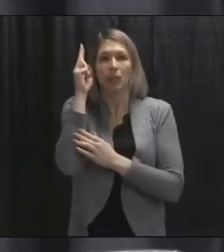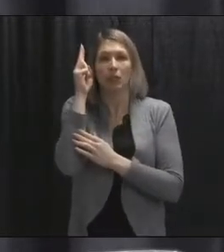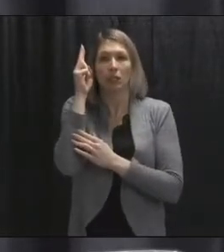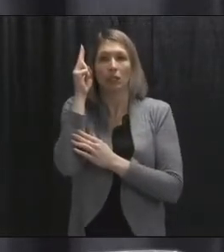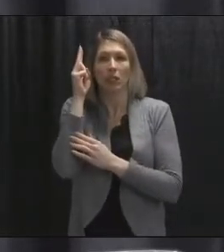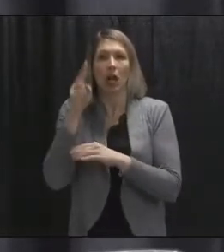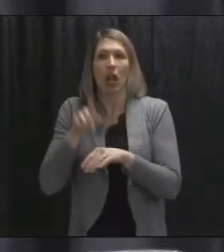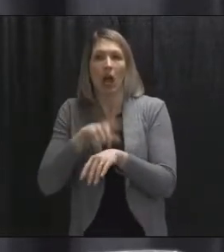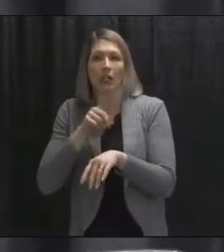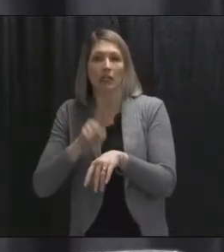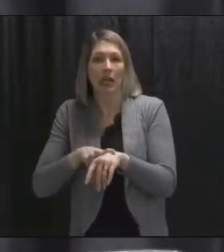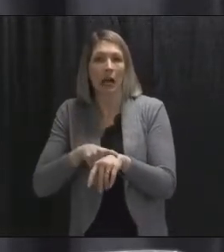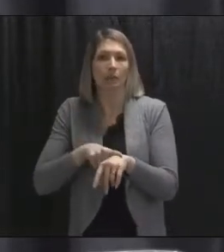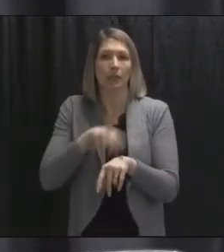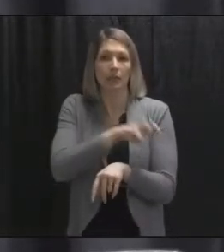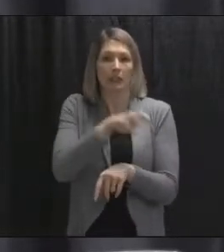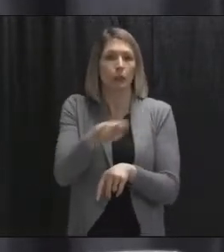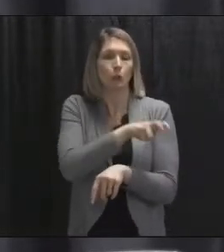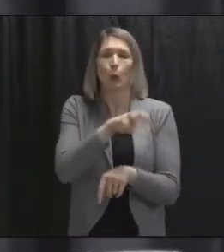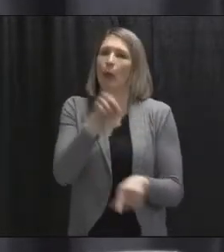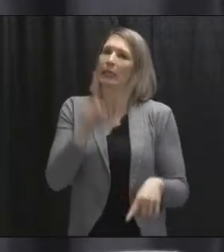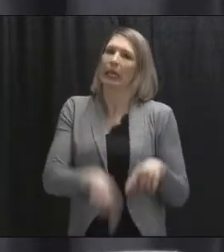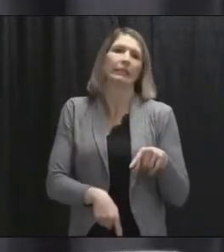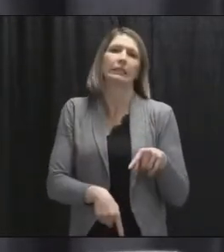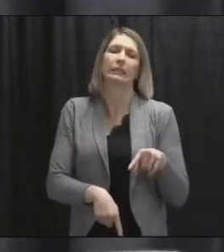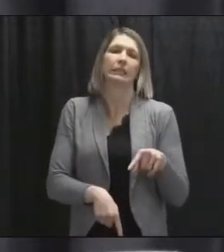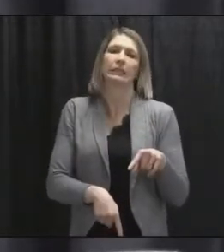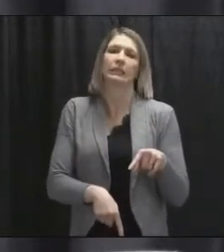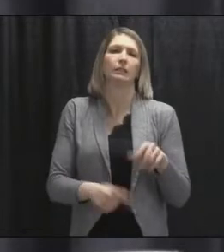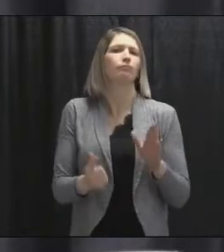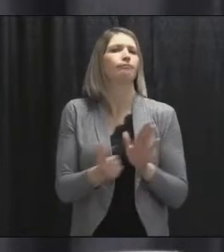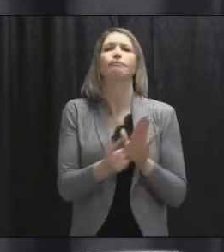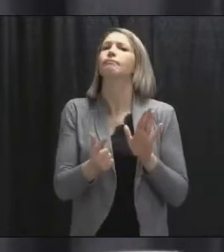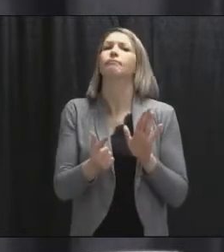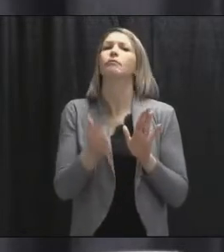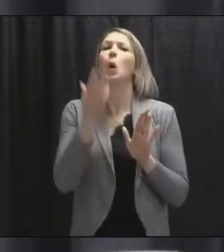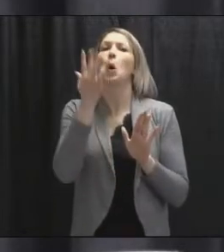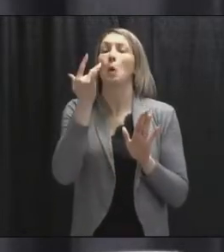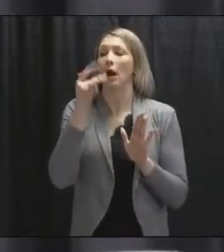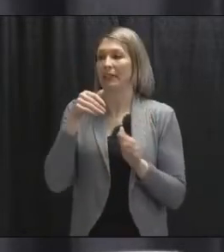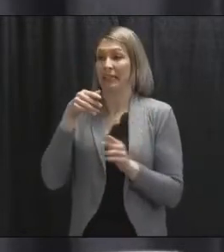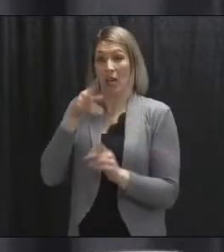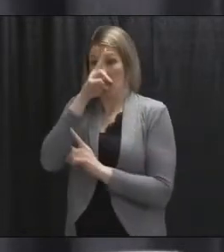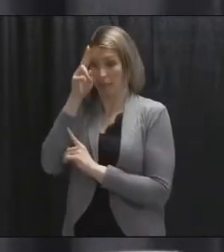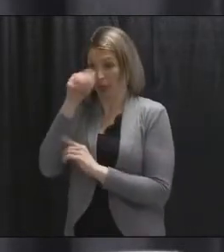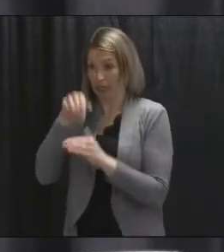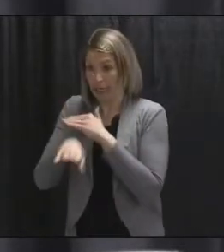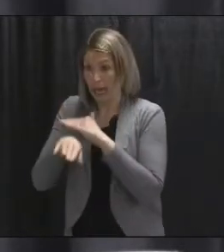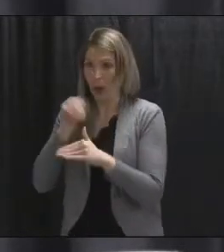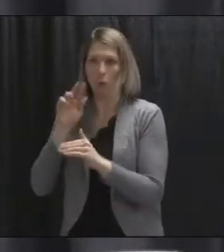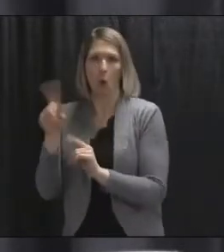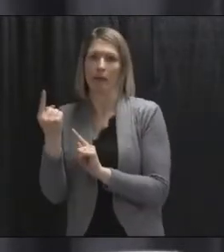remain working there to the exclusion of others for the duration of this pandemic, at the very least.